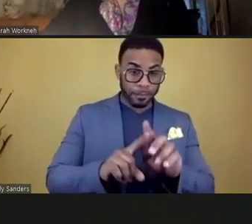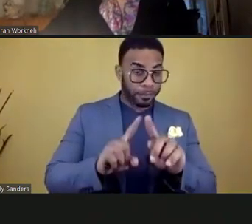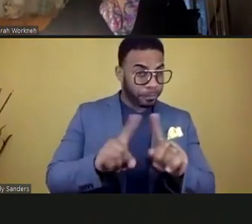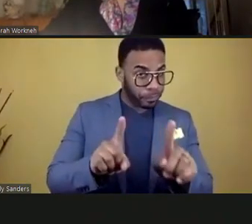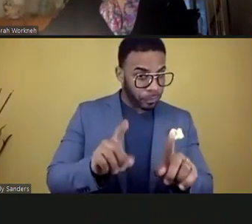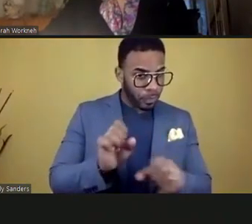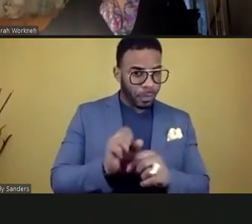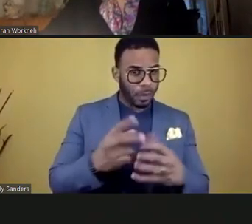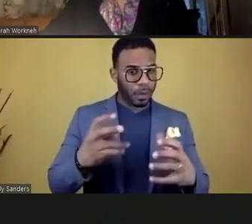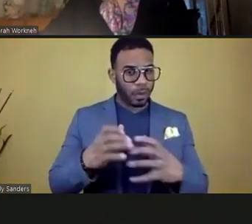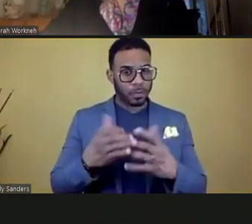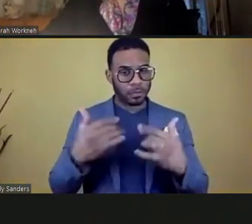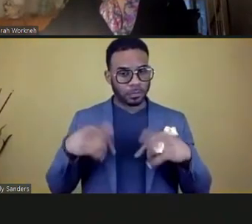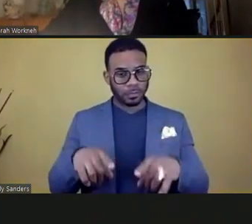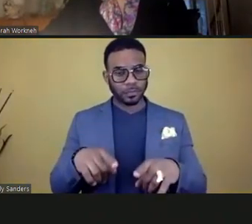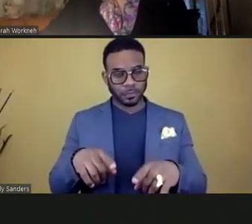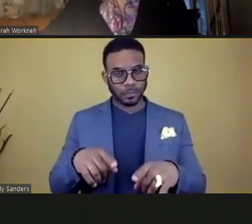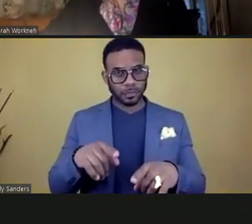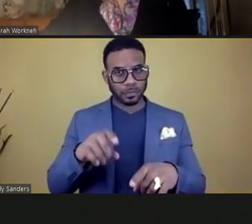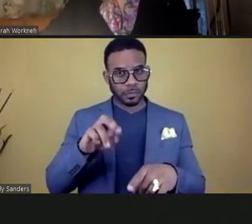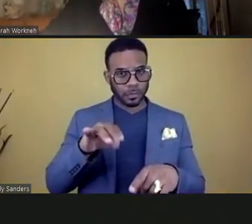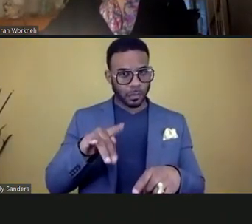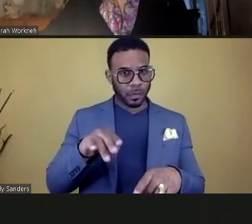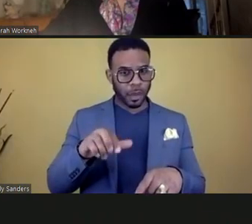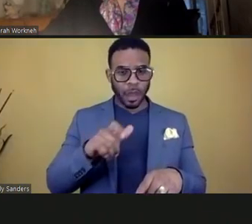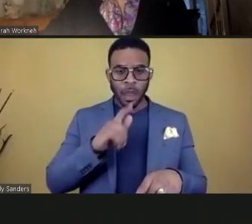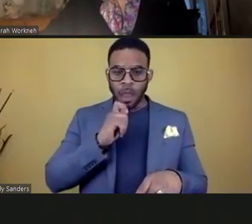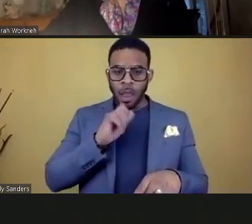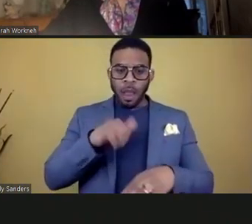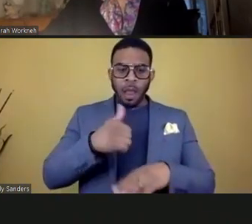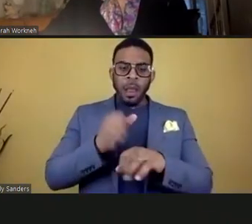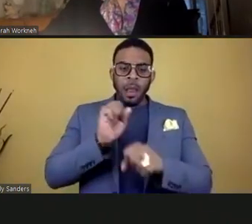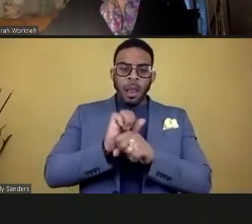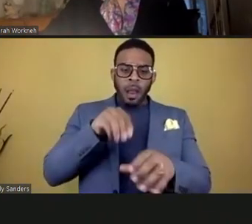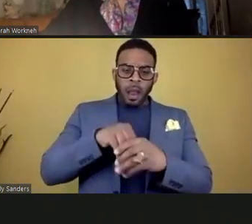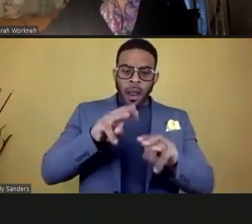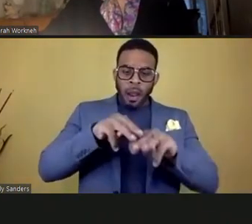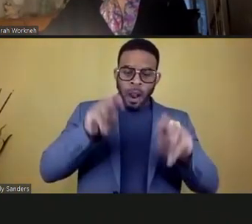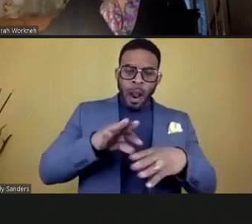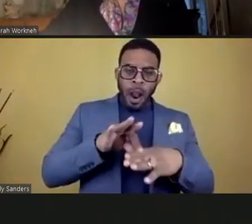working very much alongside curators who place work within museum